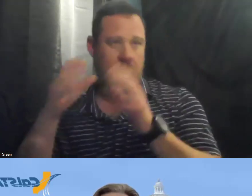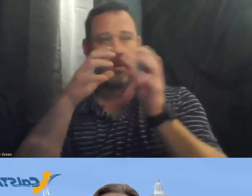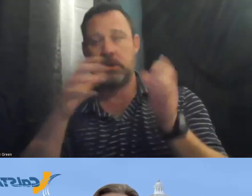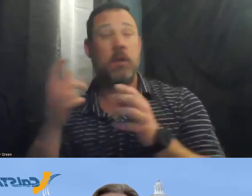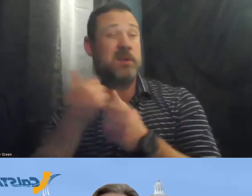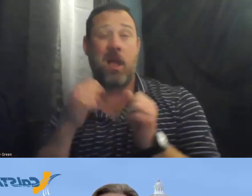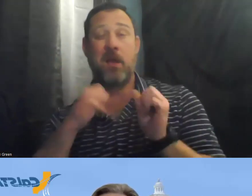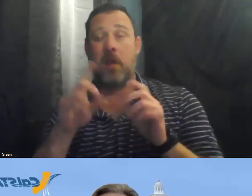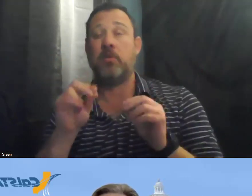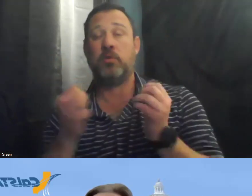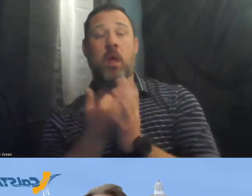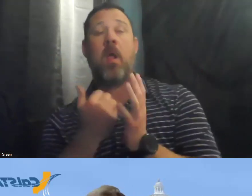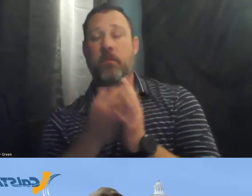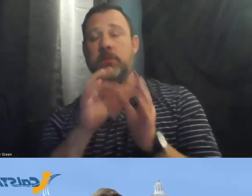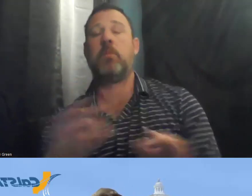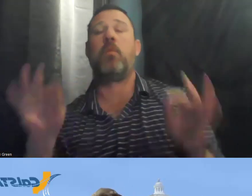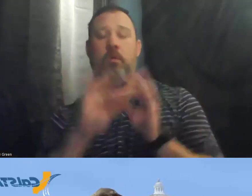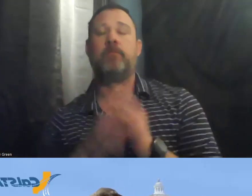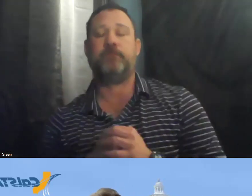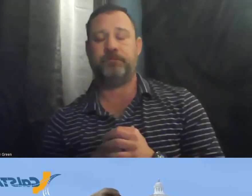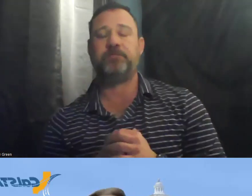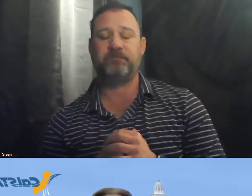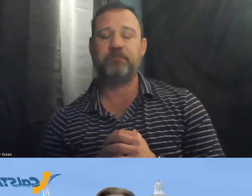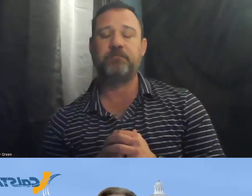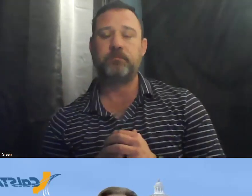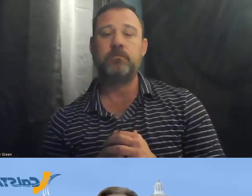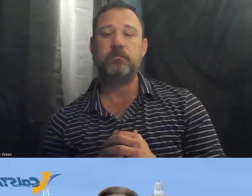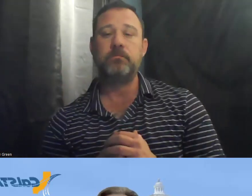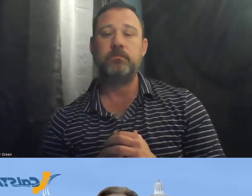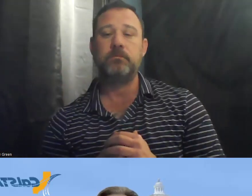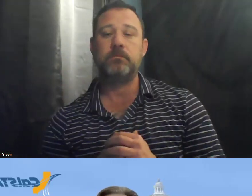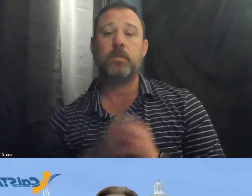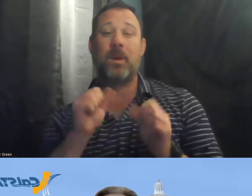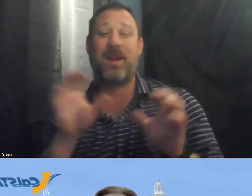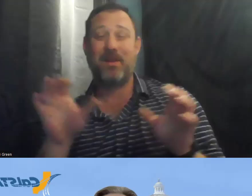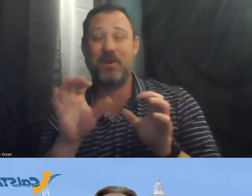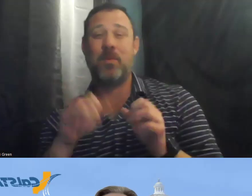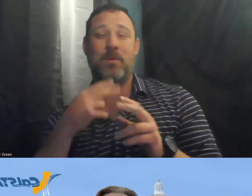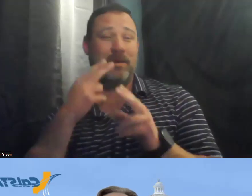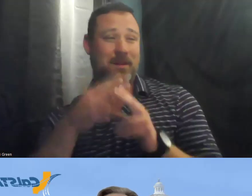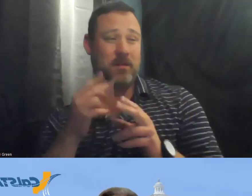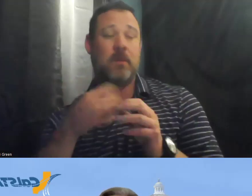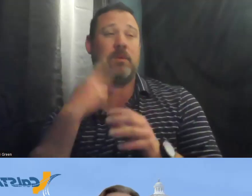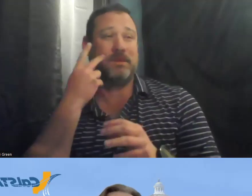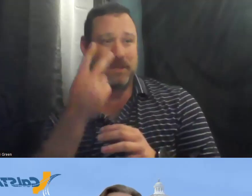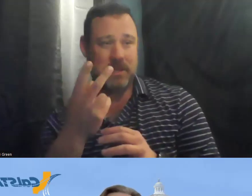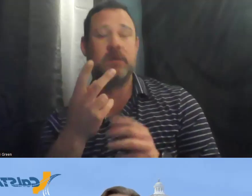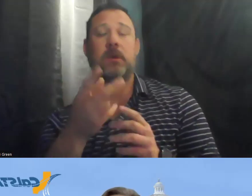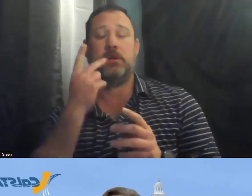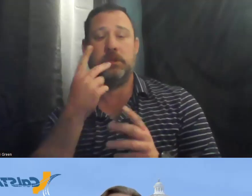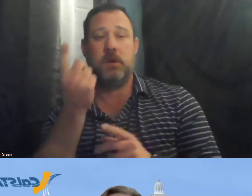really, really important and critical. So, we can do this when we name and see it. And so seeing you